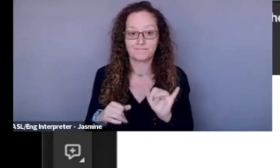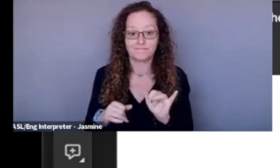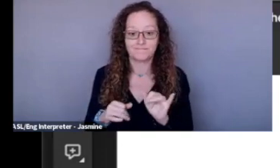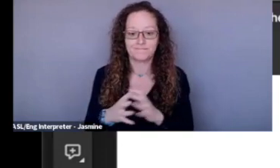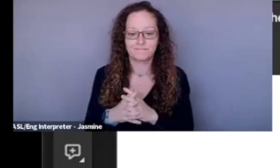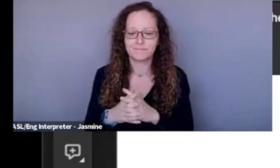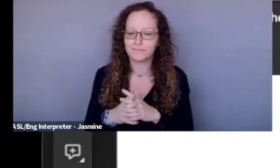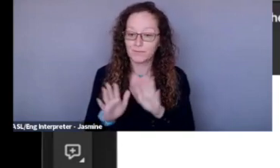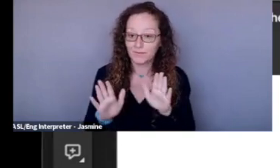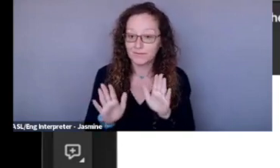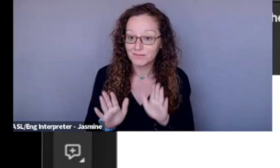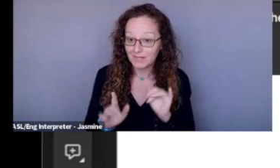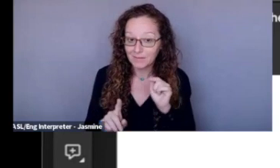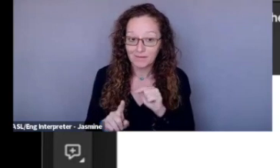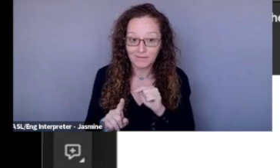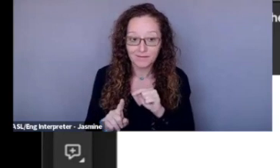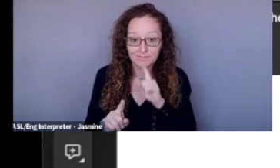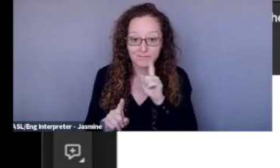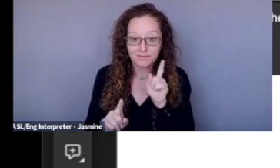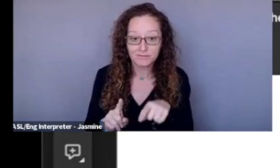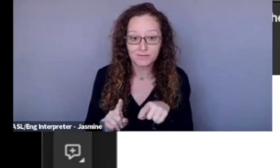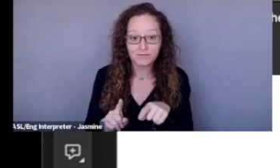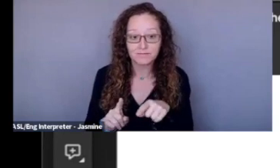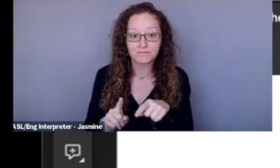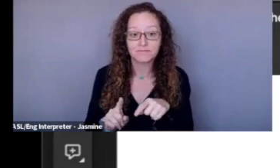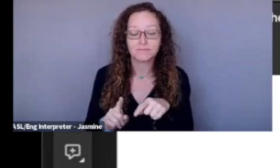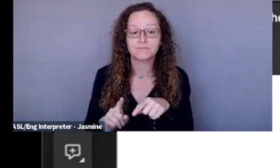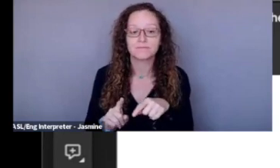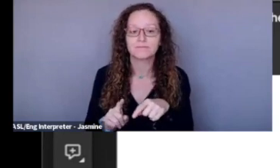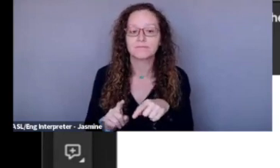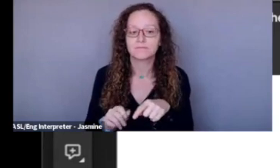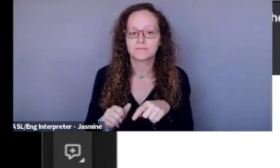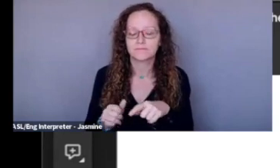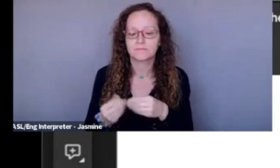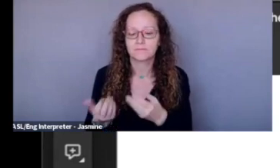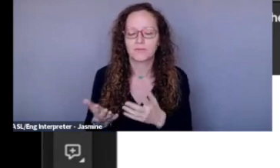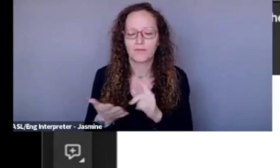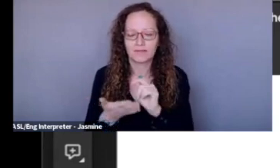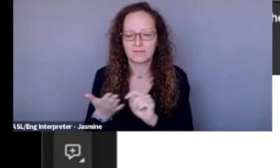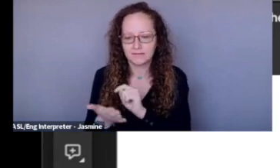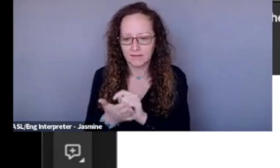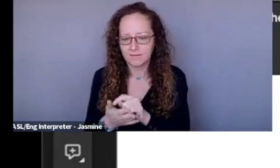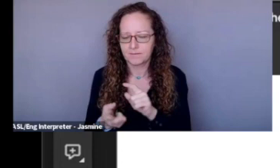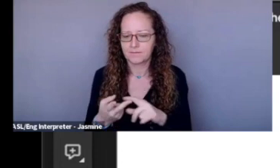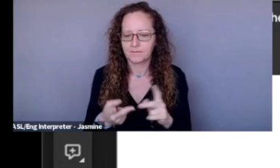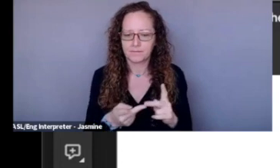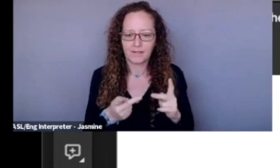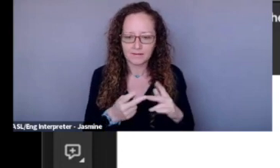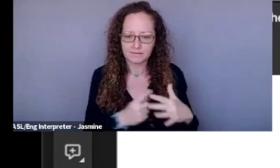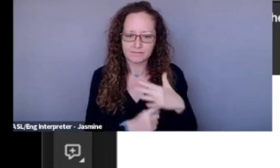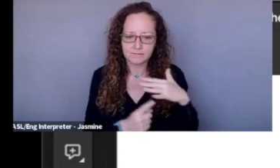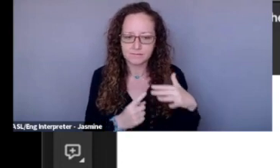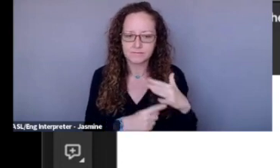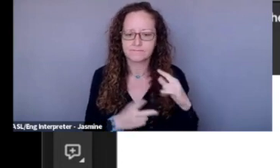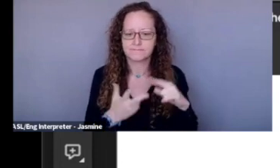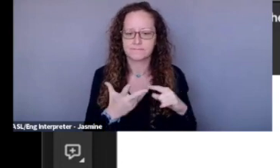What's really great about that answer is that it notes time, it notes a place, it